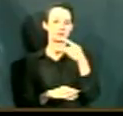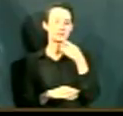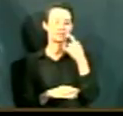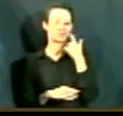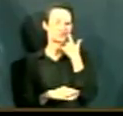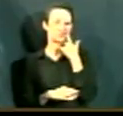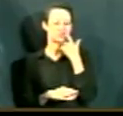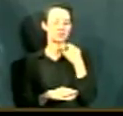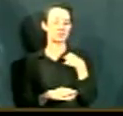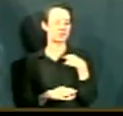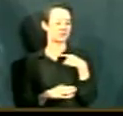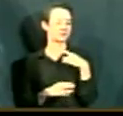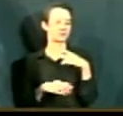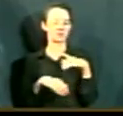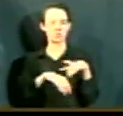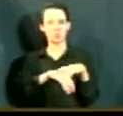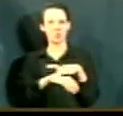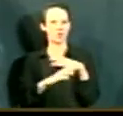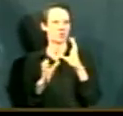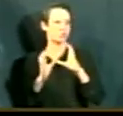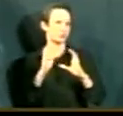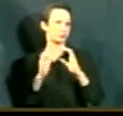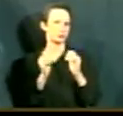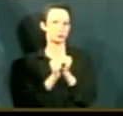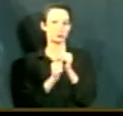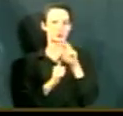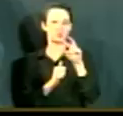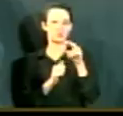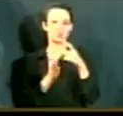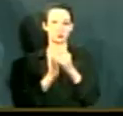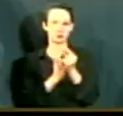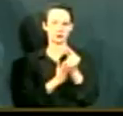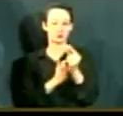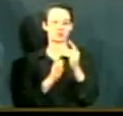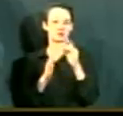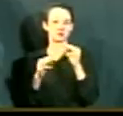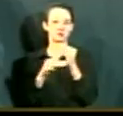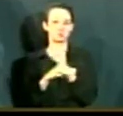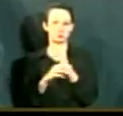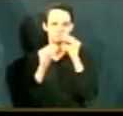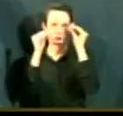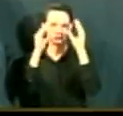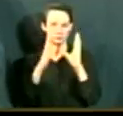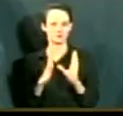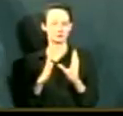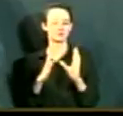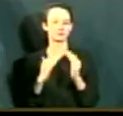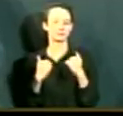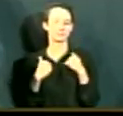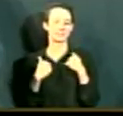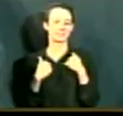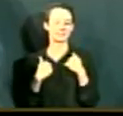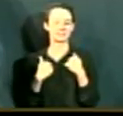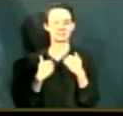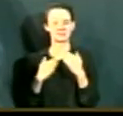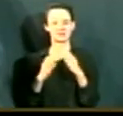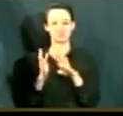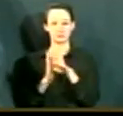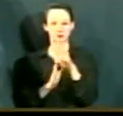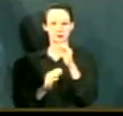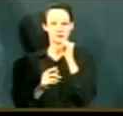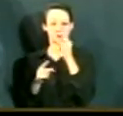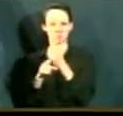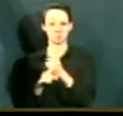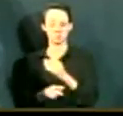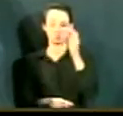a long conversation last week with a second grade math teacher who has very developmentally inappropriate